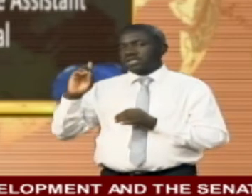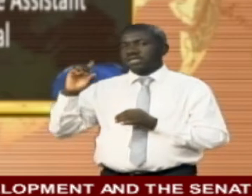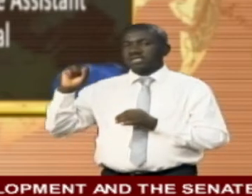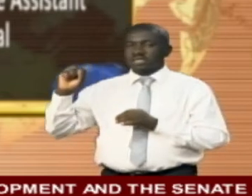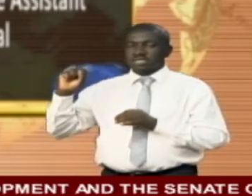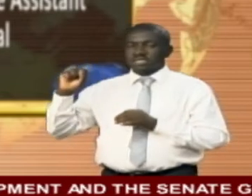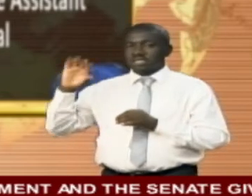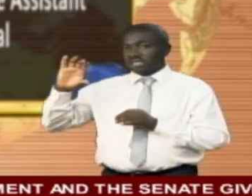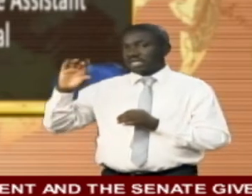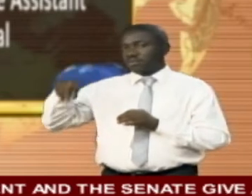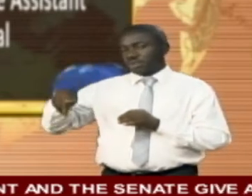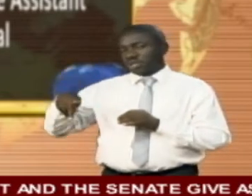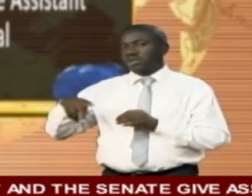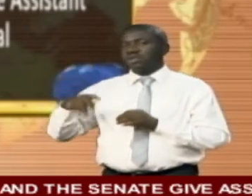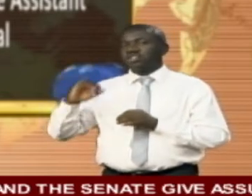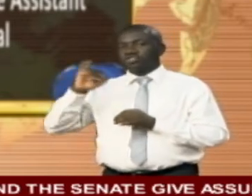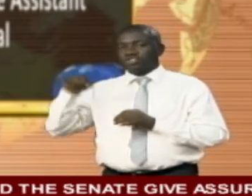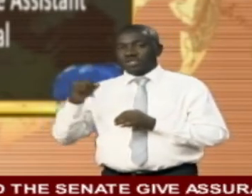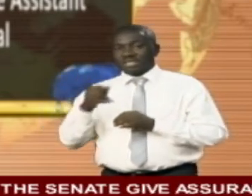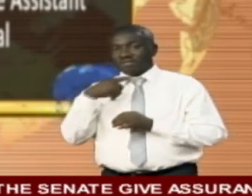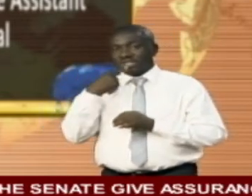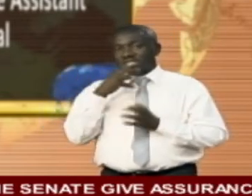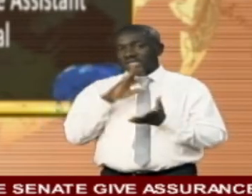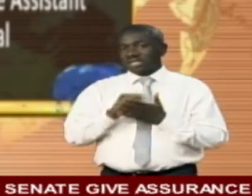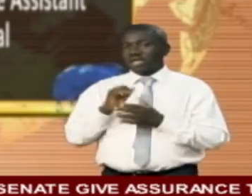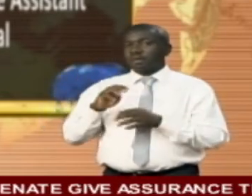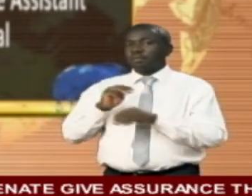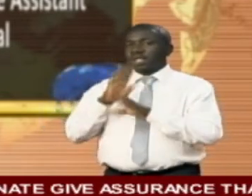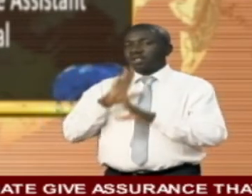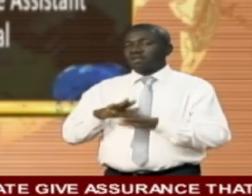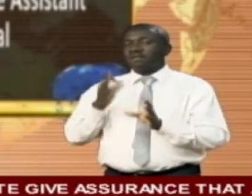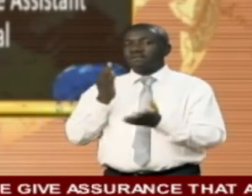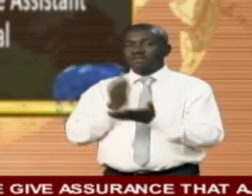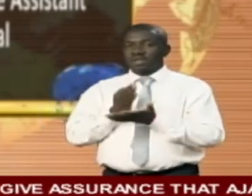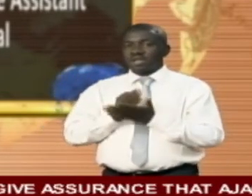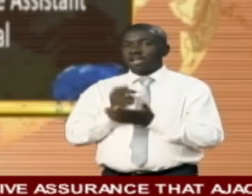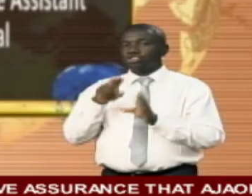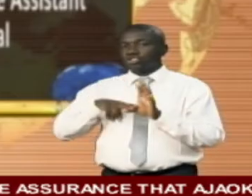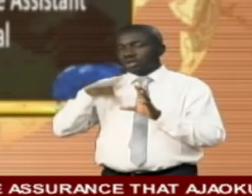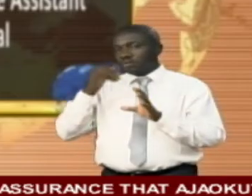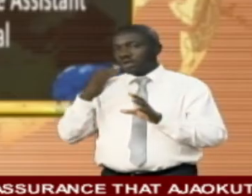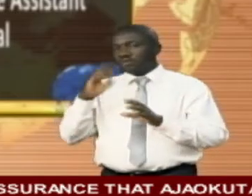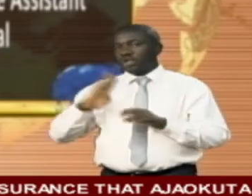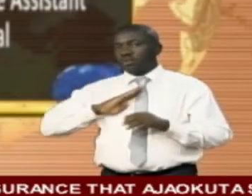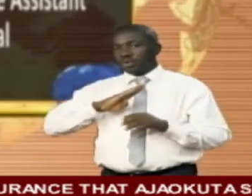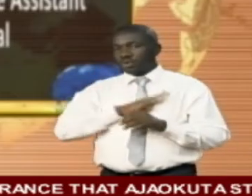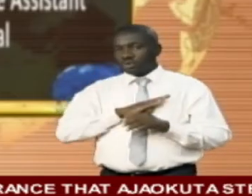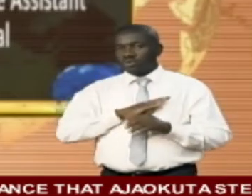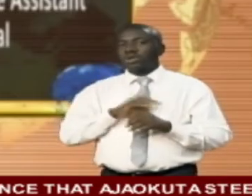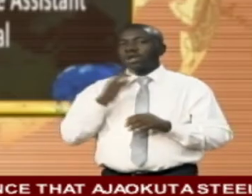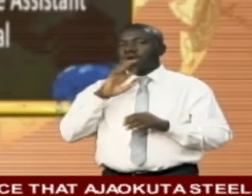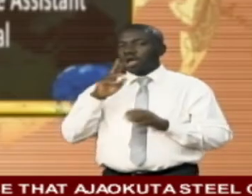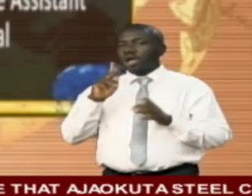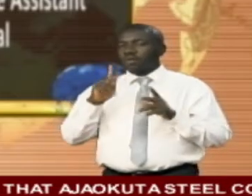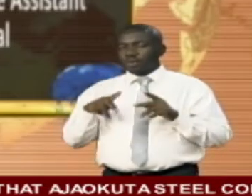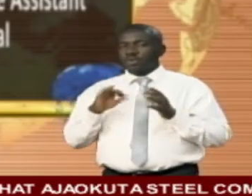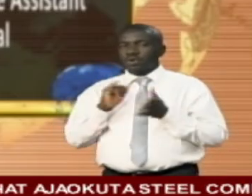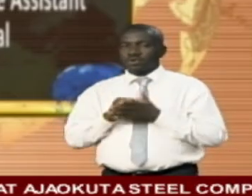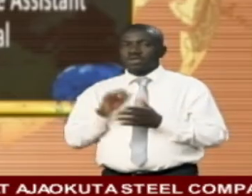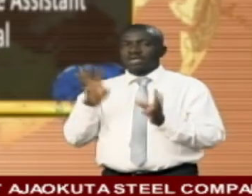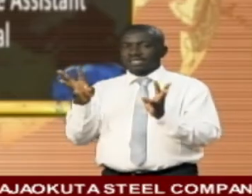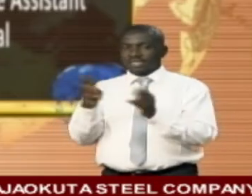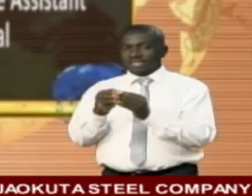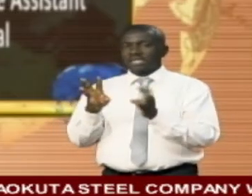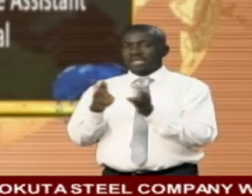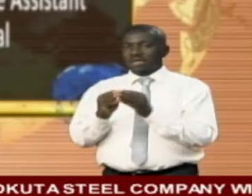says the Minister of Finance, Budget and National Planning, Zainab Ahmed, and the Chairman of the board presided over the 52nd regular